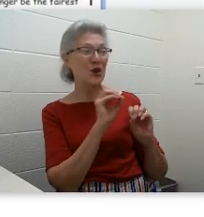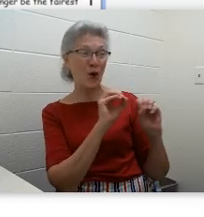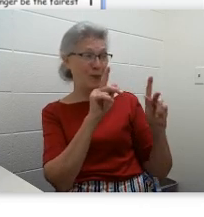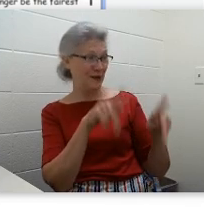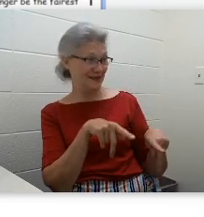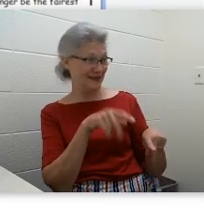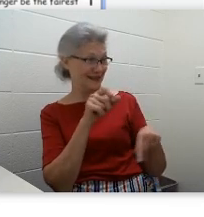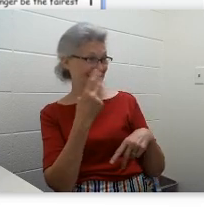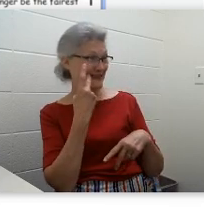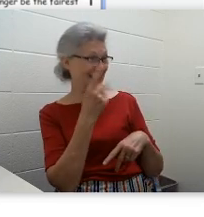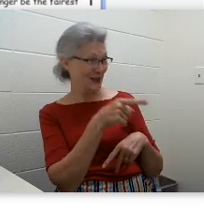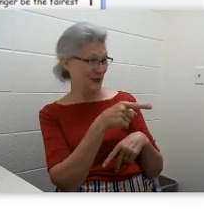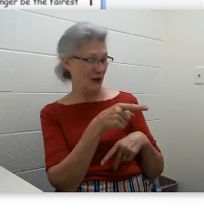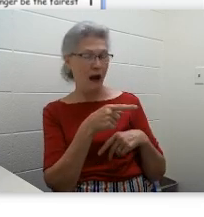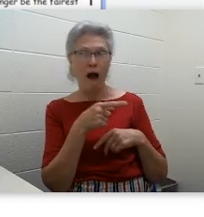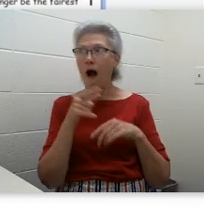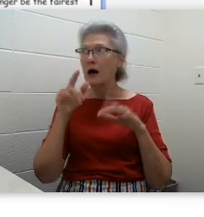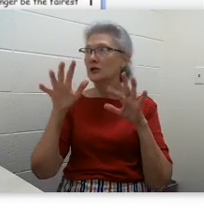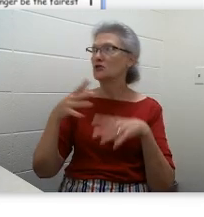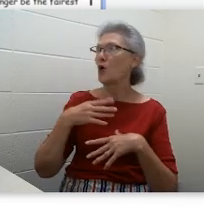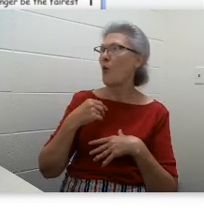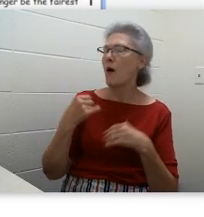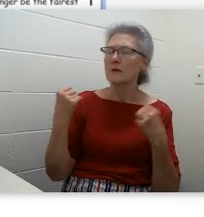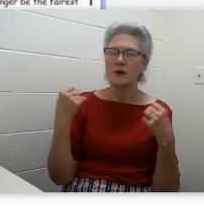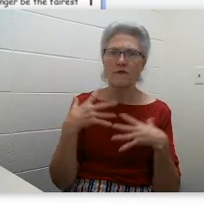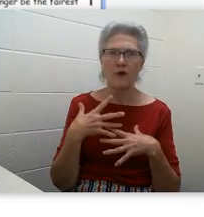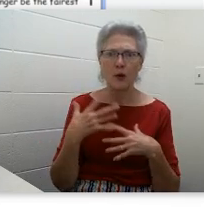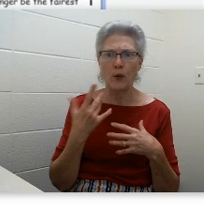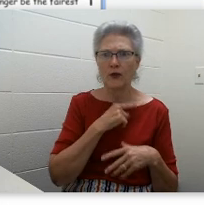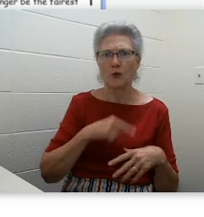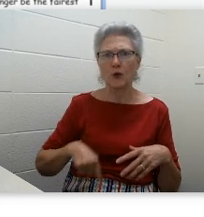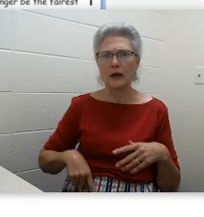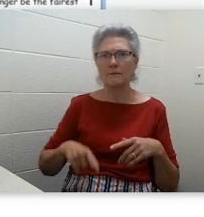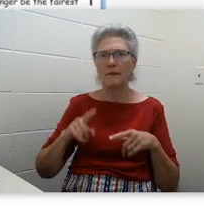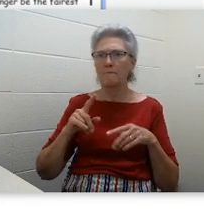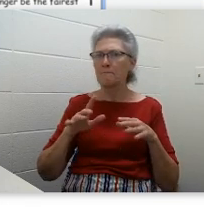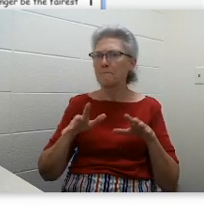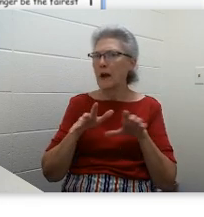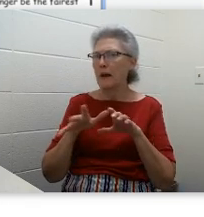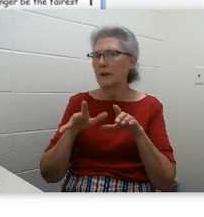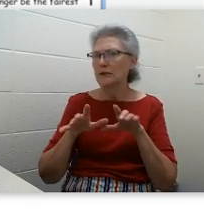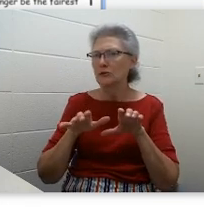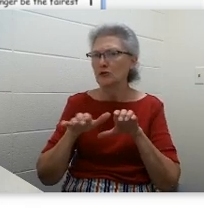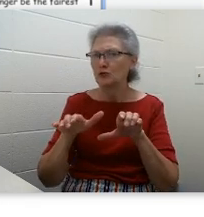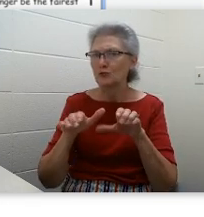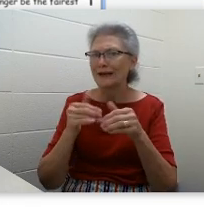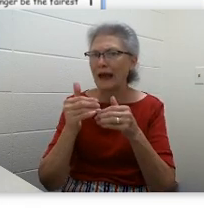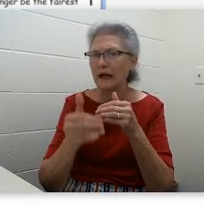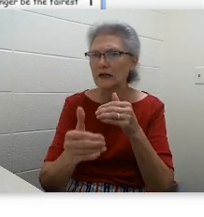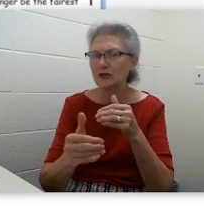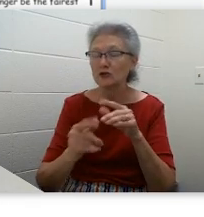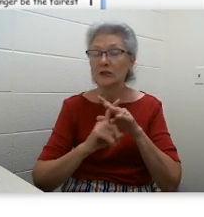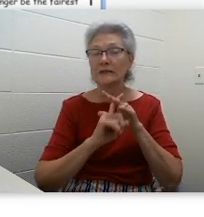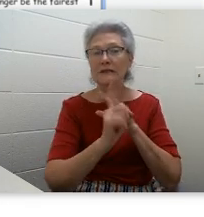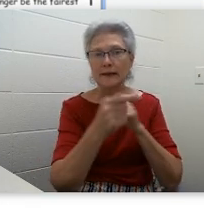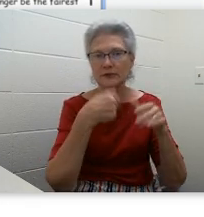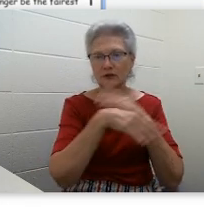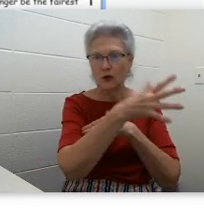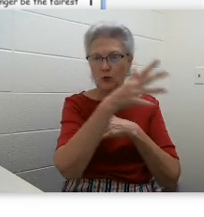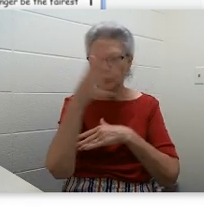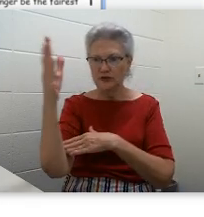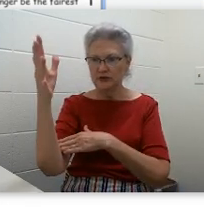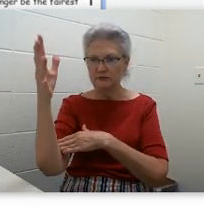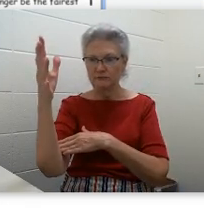seen." Snow White feared what the queen might do next, so she ran into the woods to escape. So again,